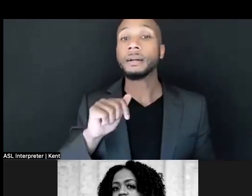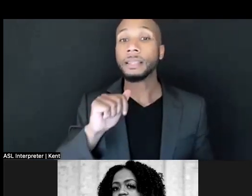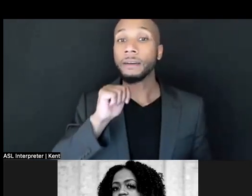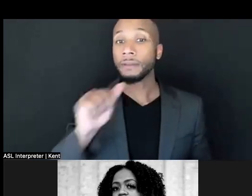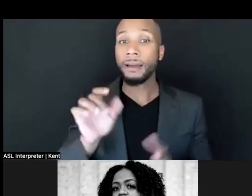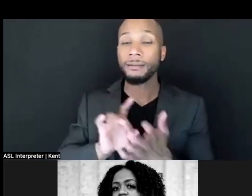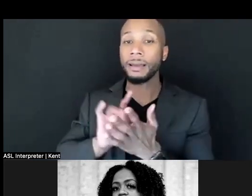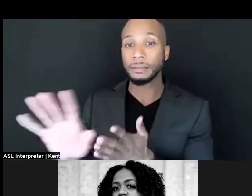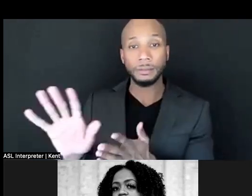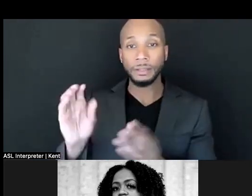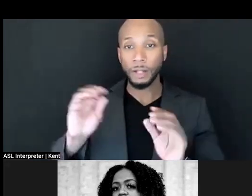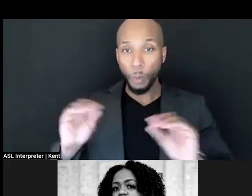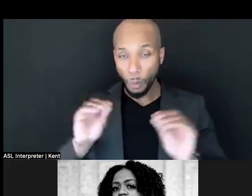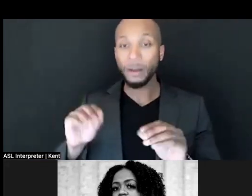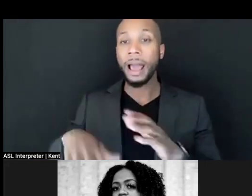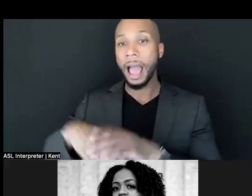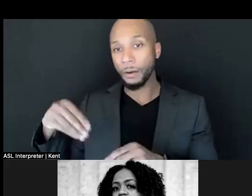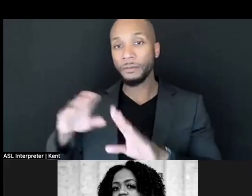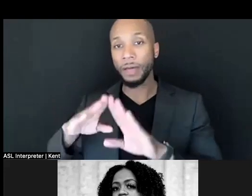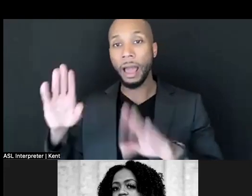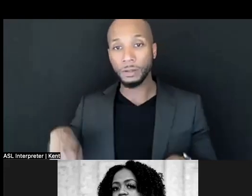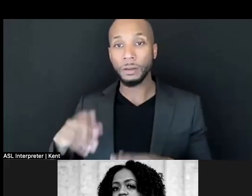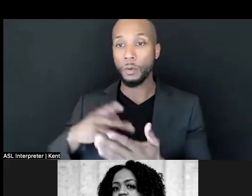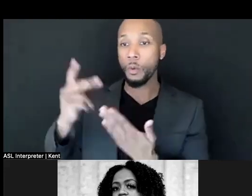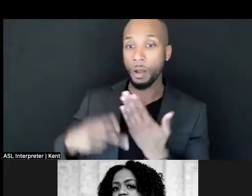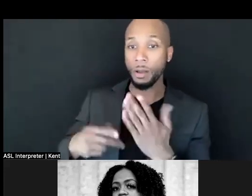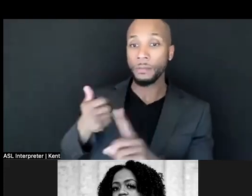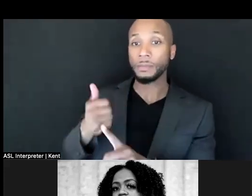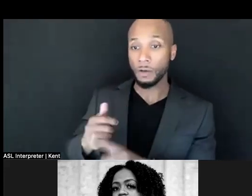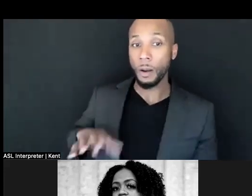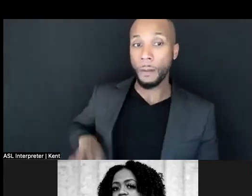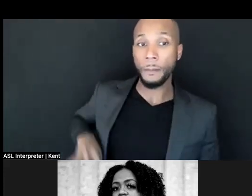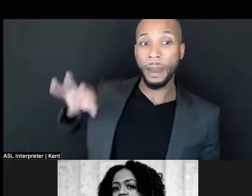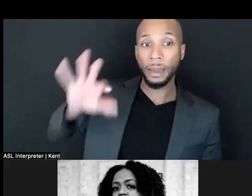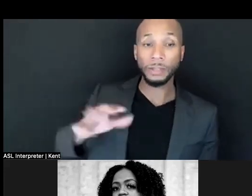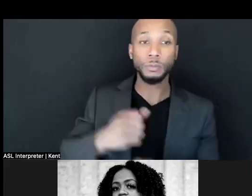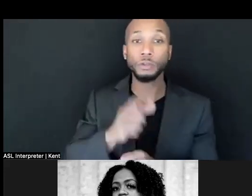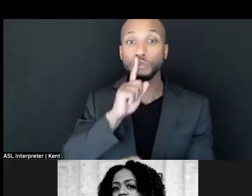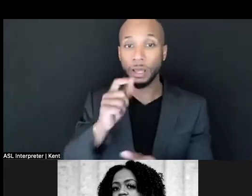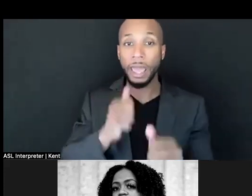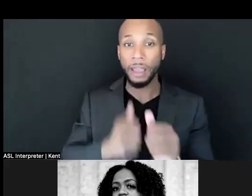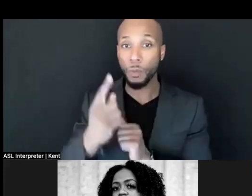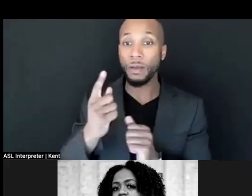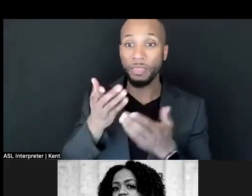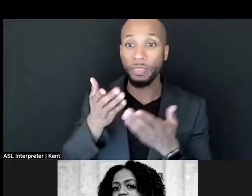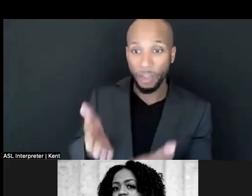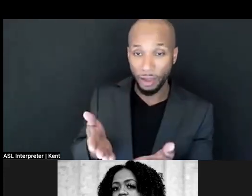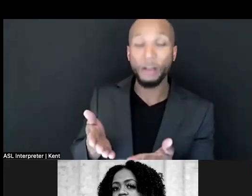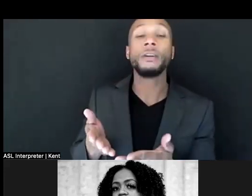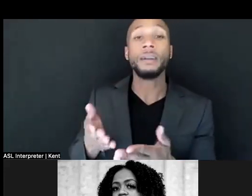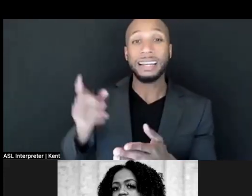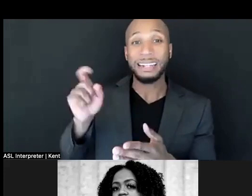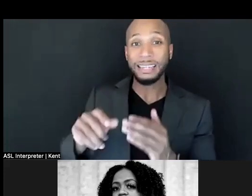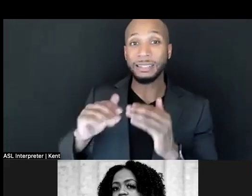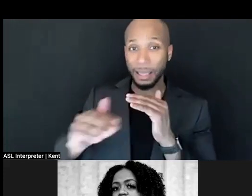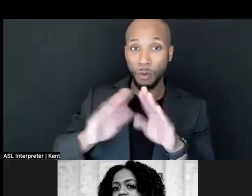housing program. They're self-paying to ensure that every person that's there that needs stable housing continues to